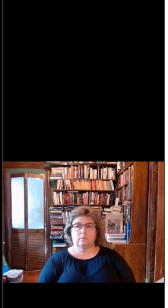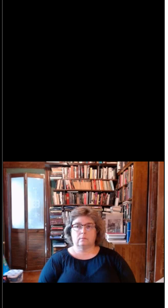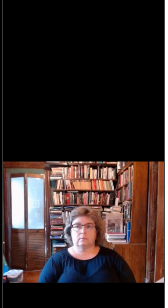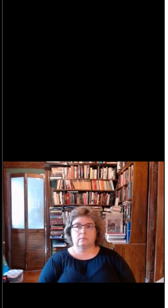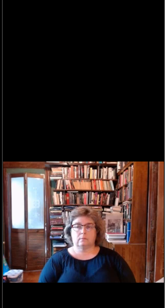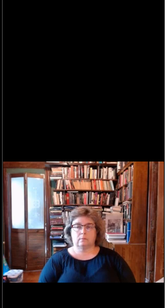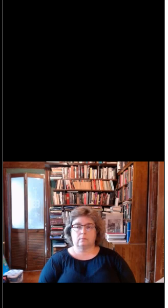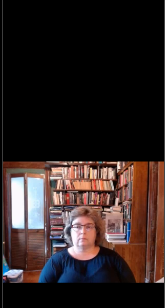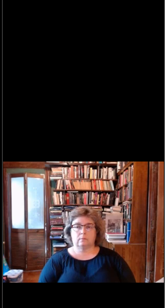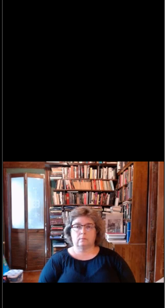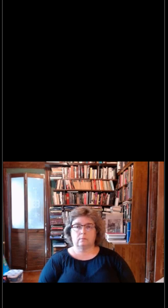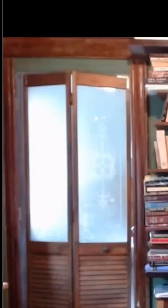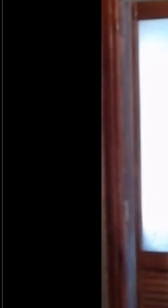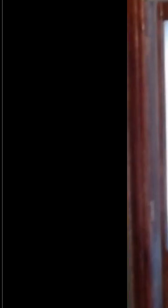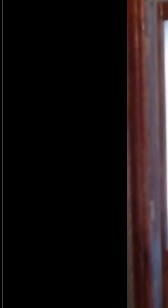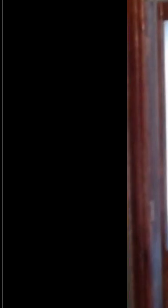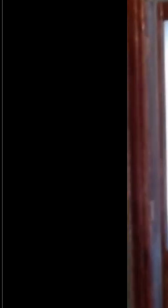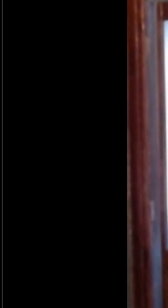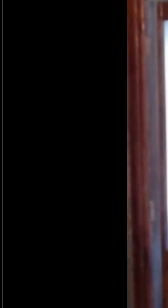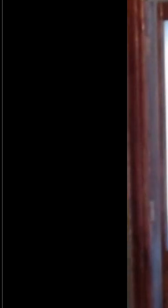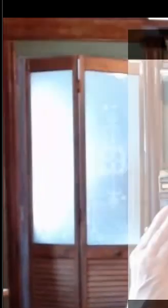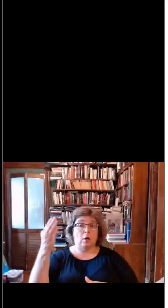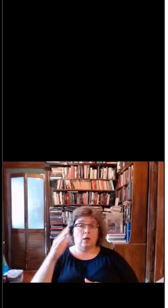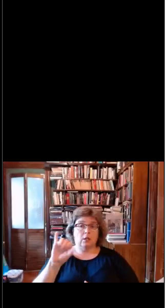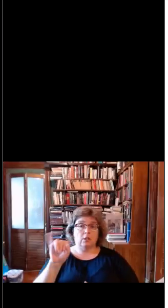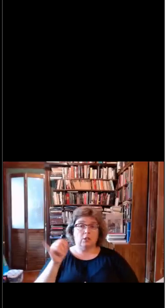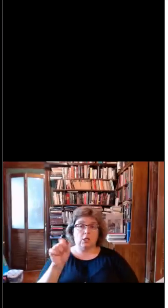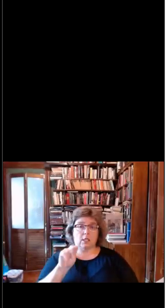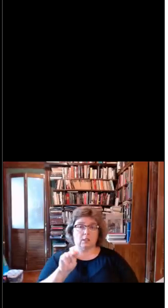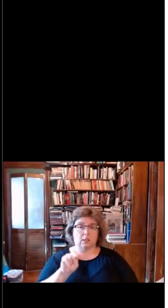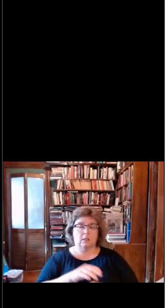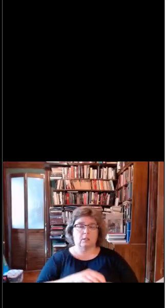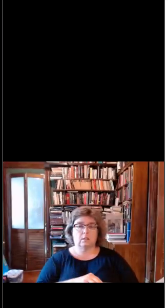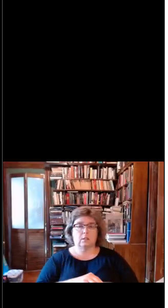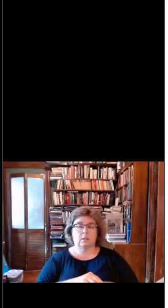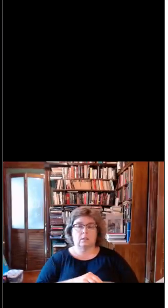We have our next speaker, Jason Buck.